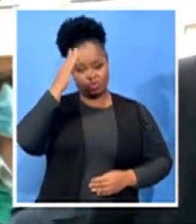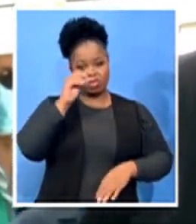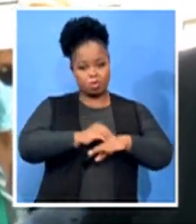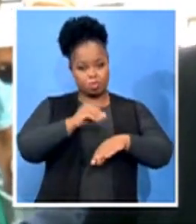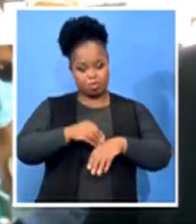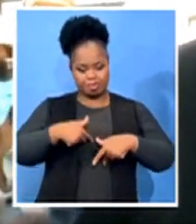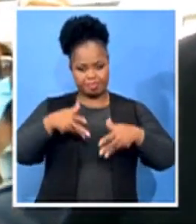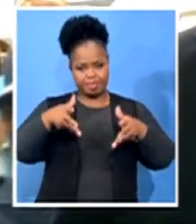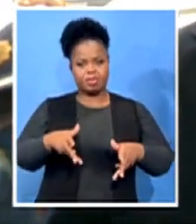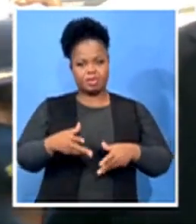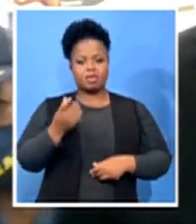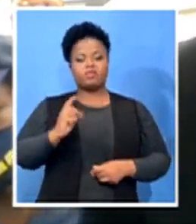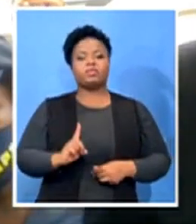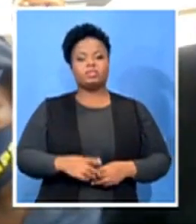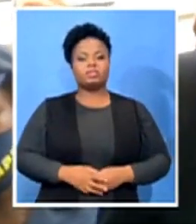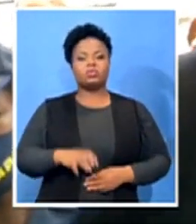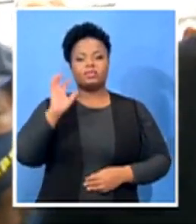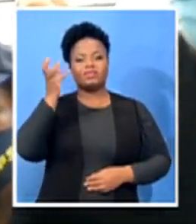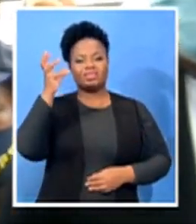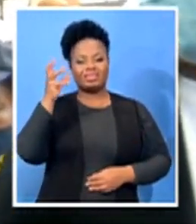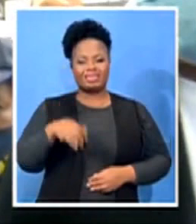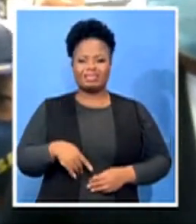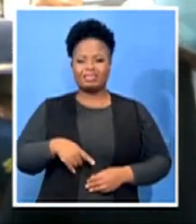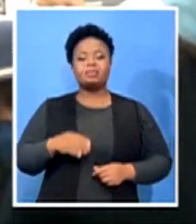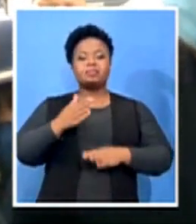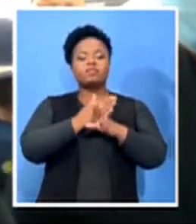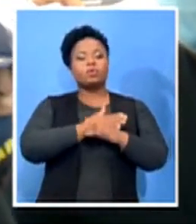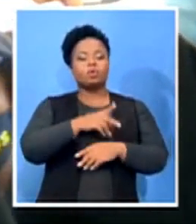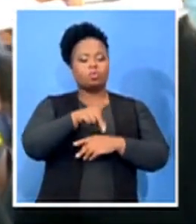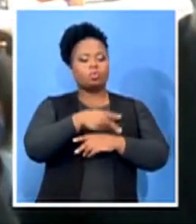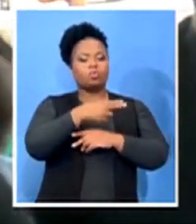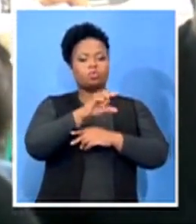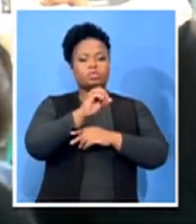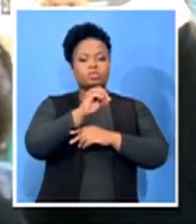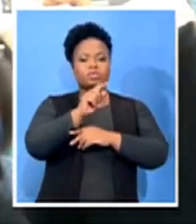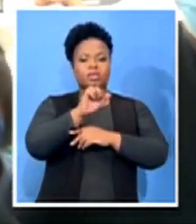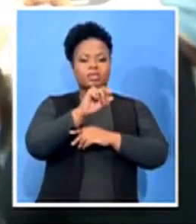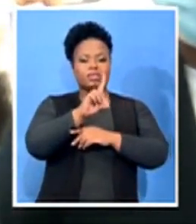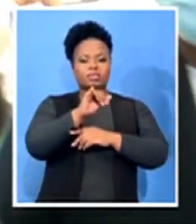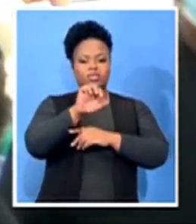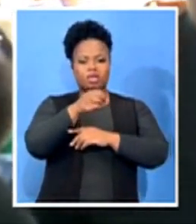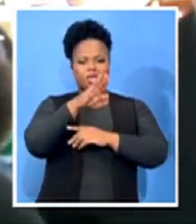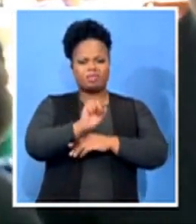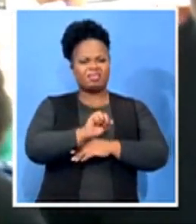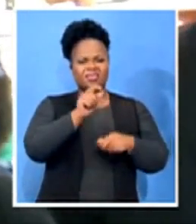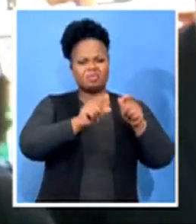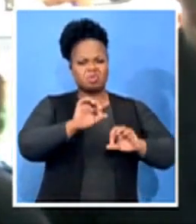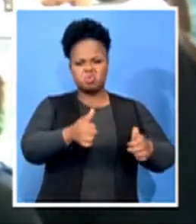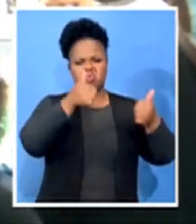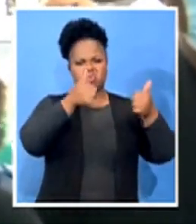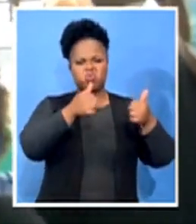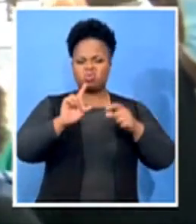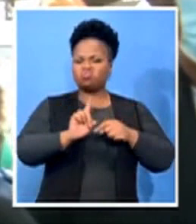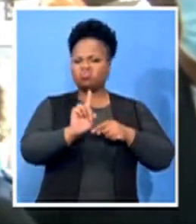State standard when we went to Putatichaba. The people there were excellent. We moved around town. Not once